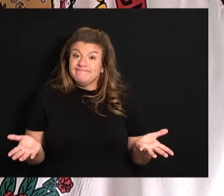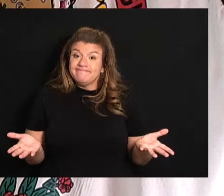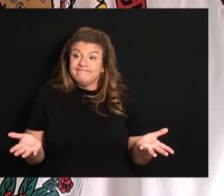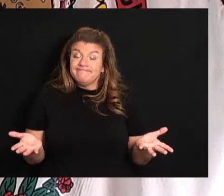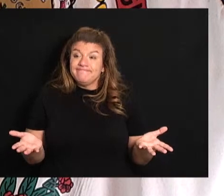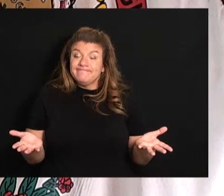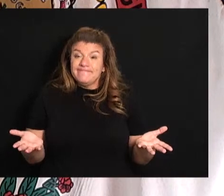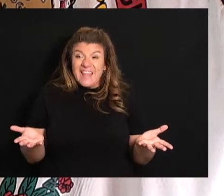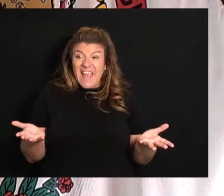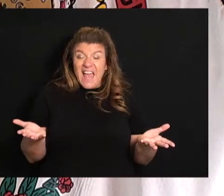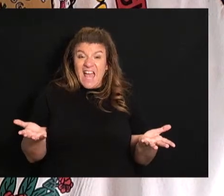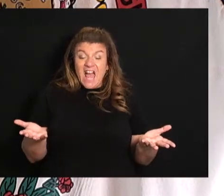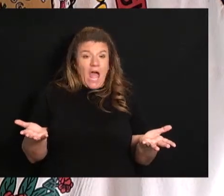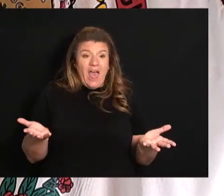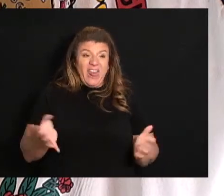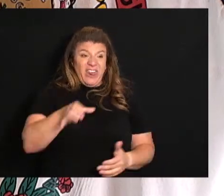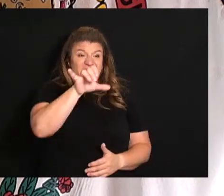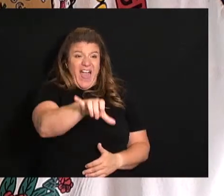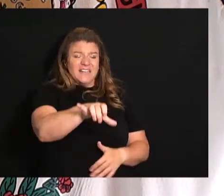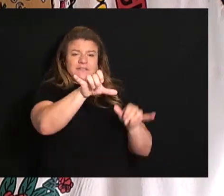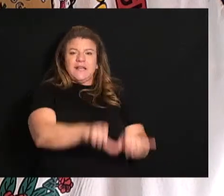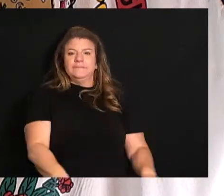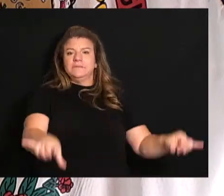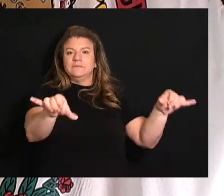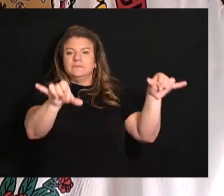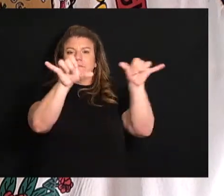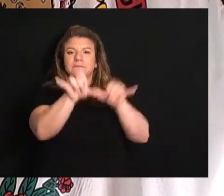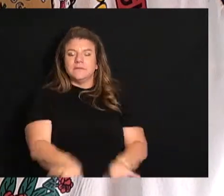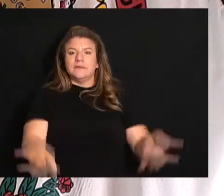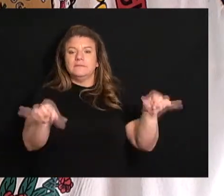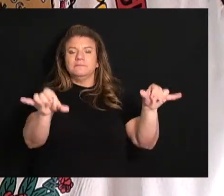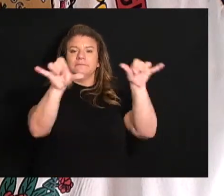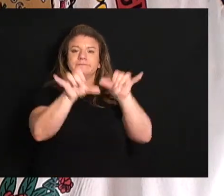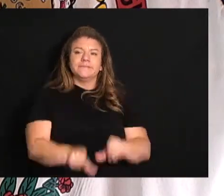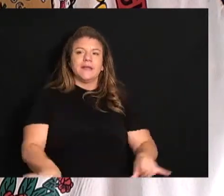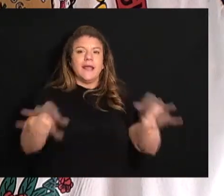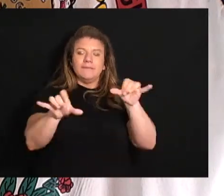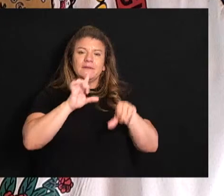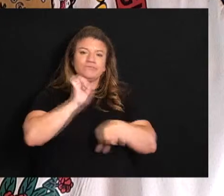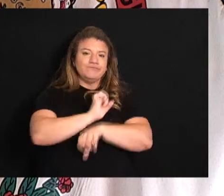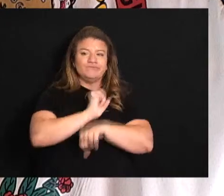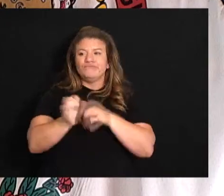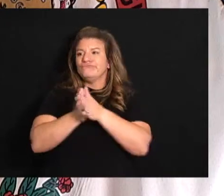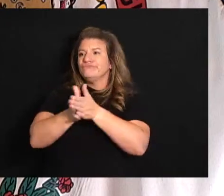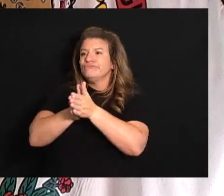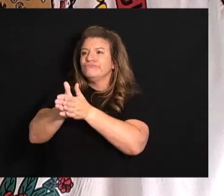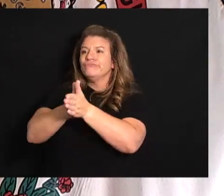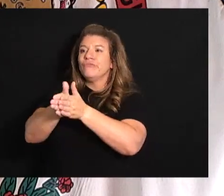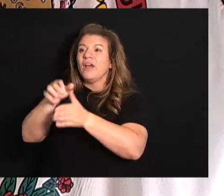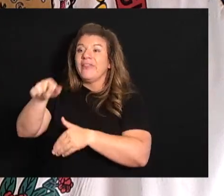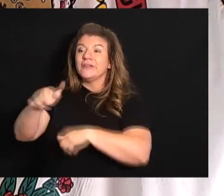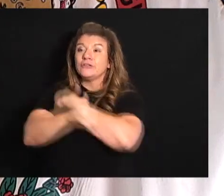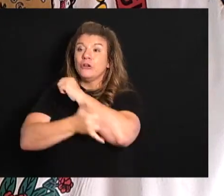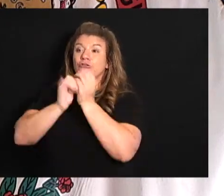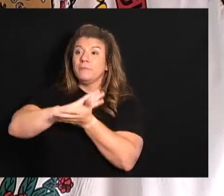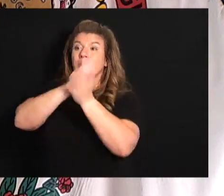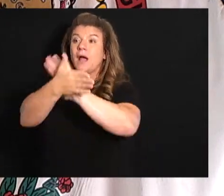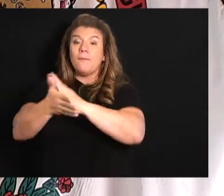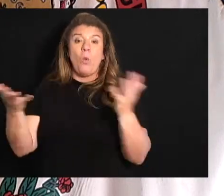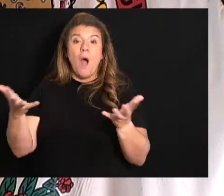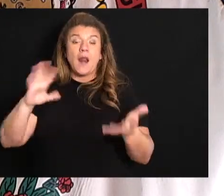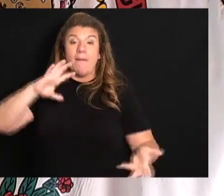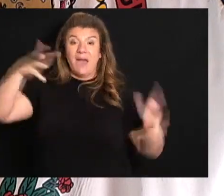all this is the same old stuff that has driven this country into a mess, and that's all there is